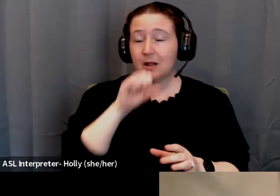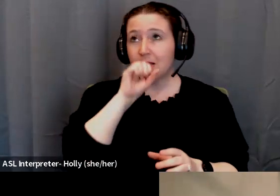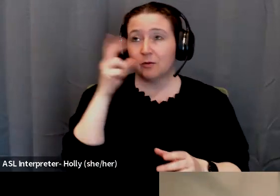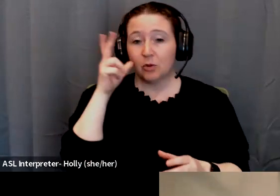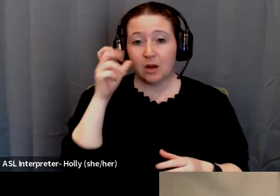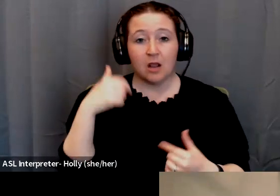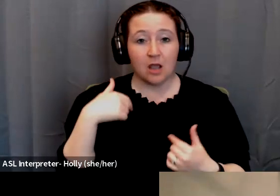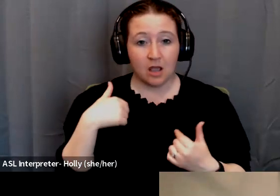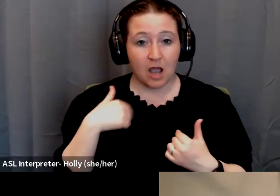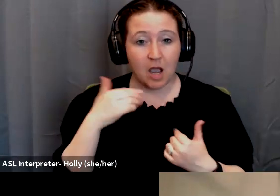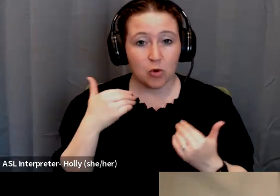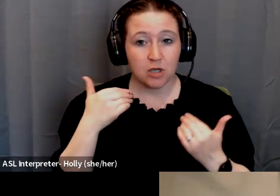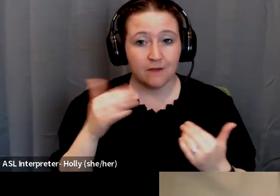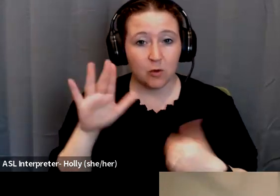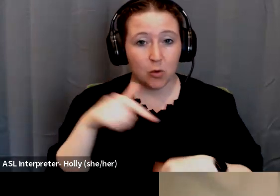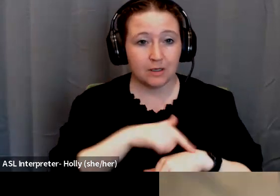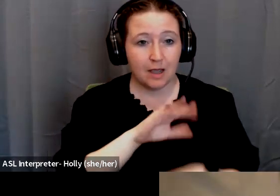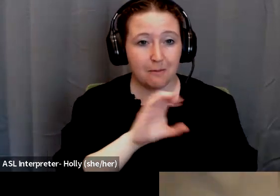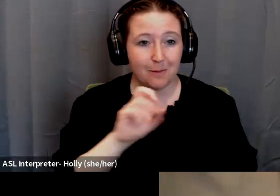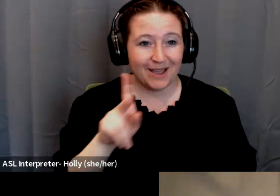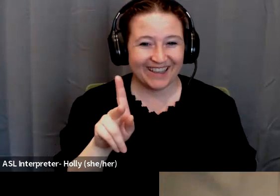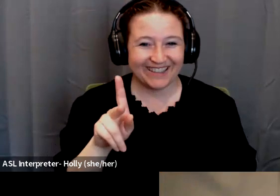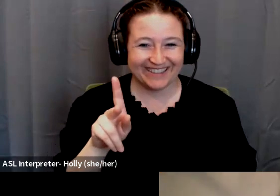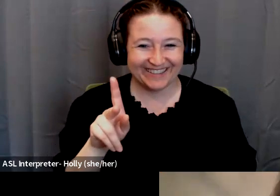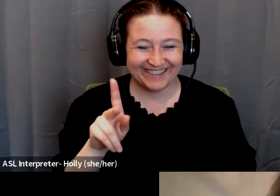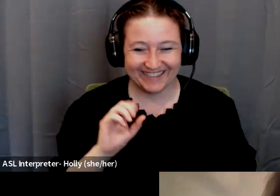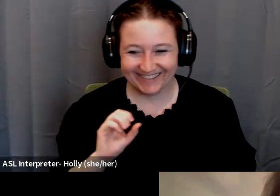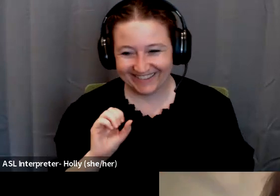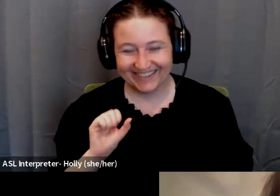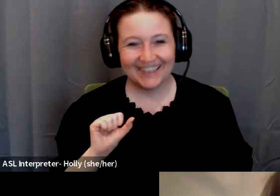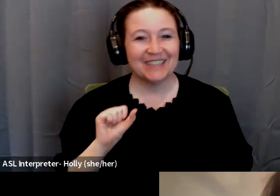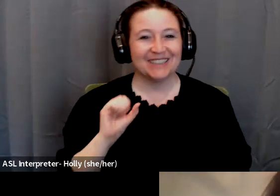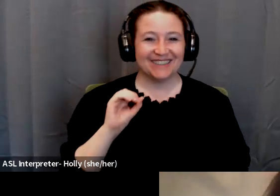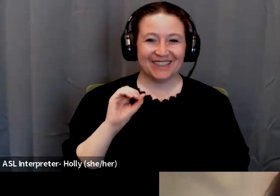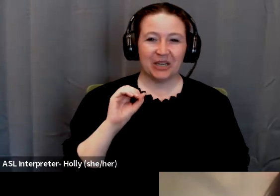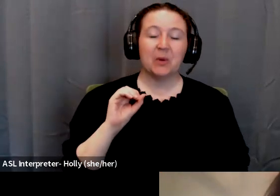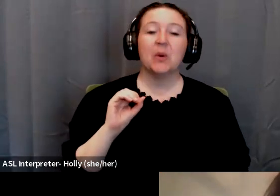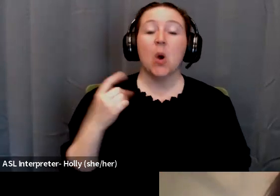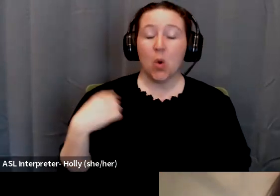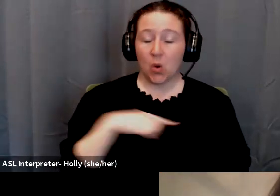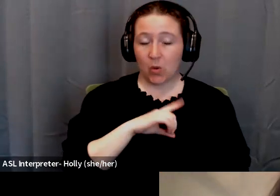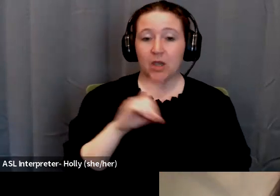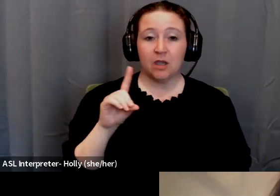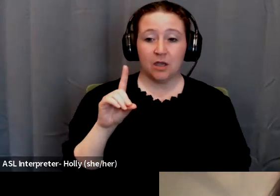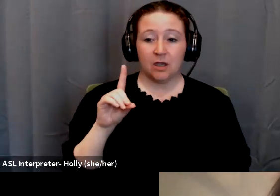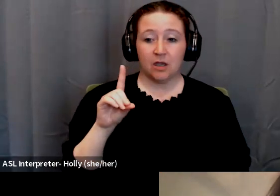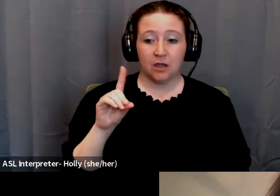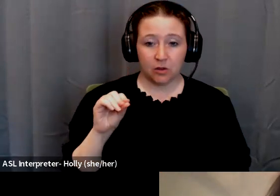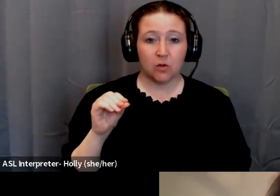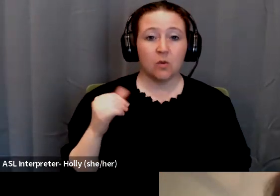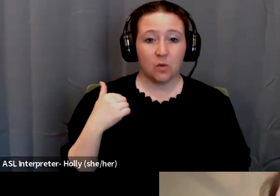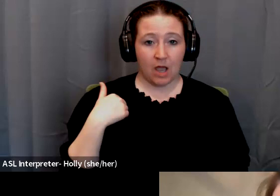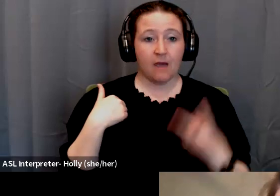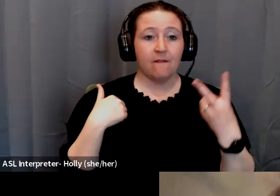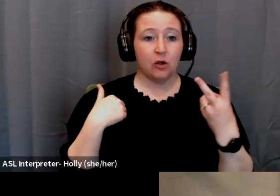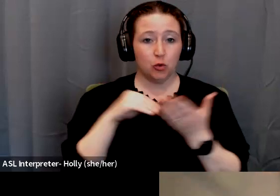give you the rest of your time back. So we do have 2 documents